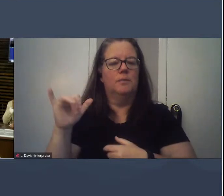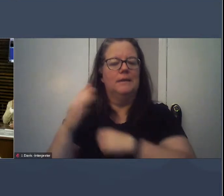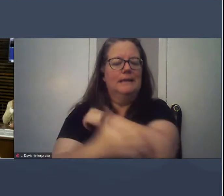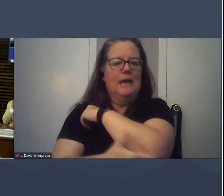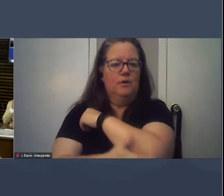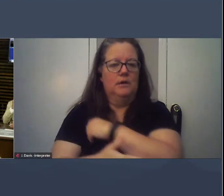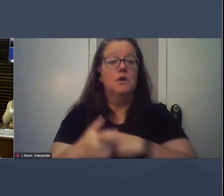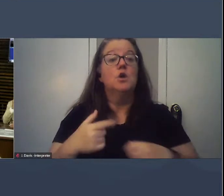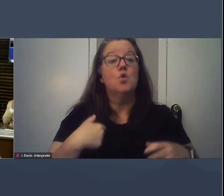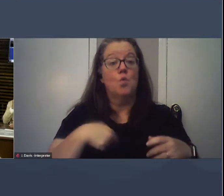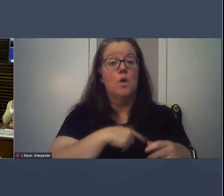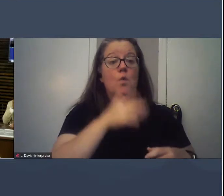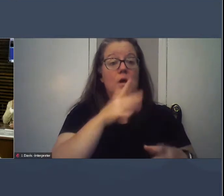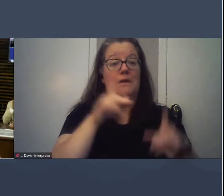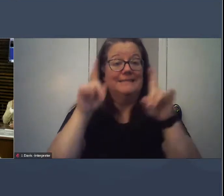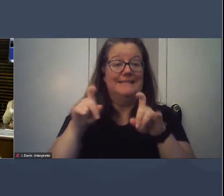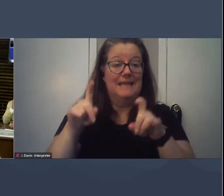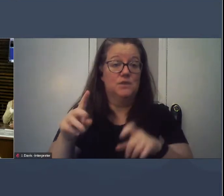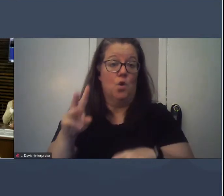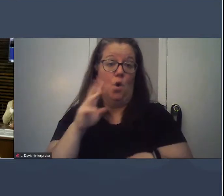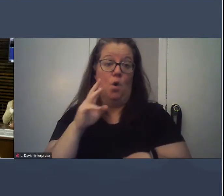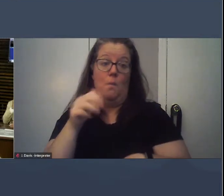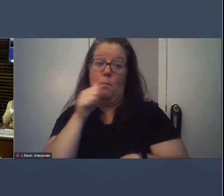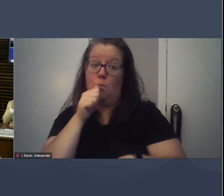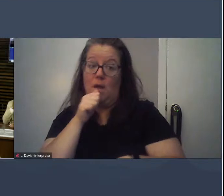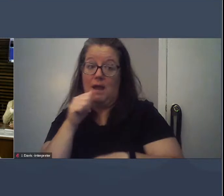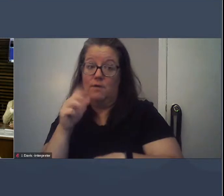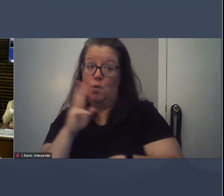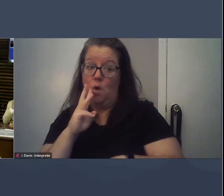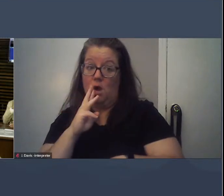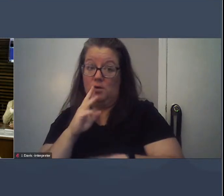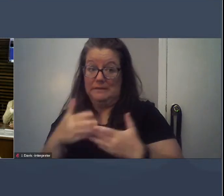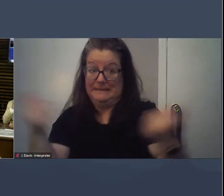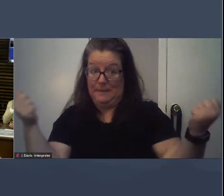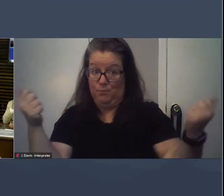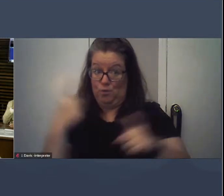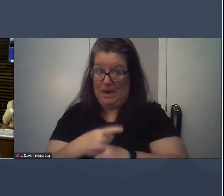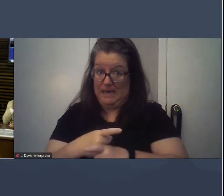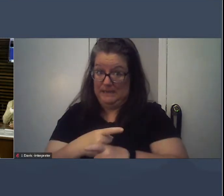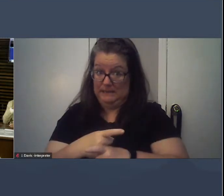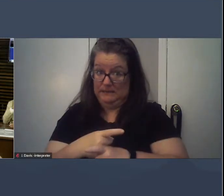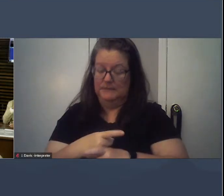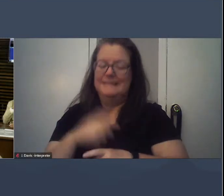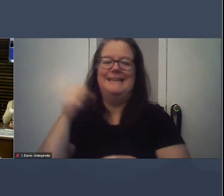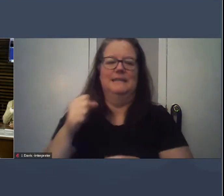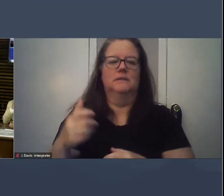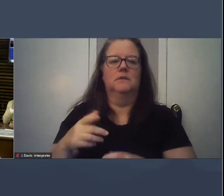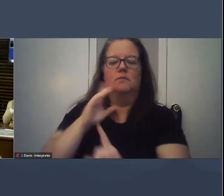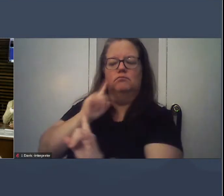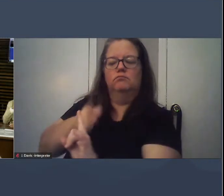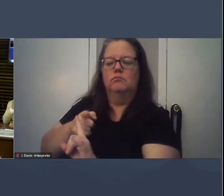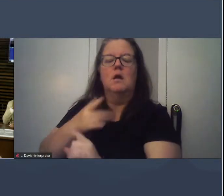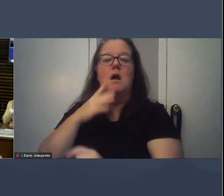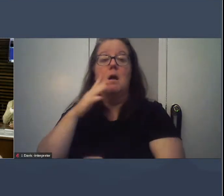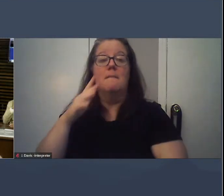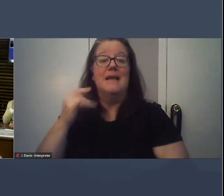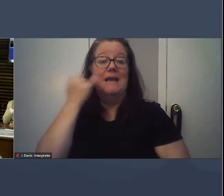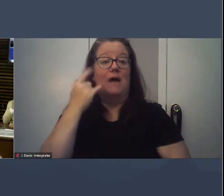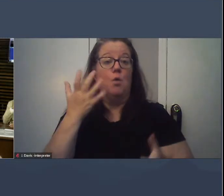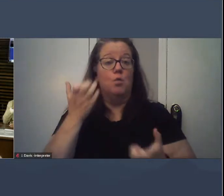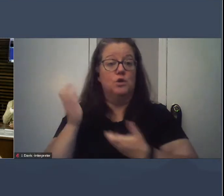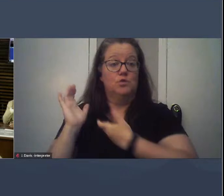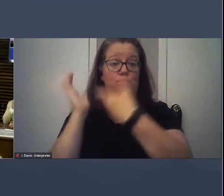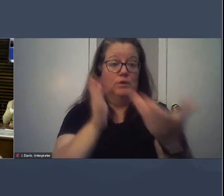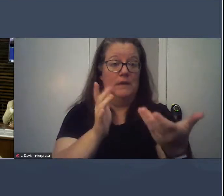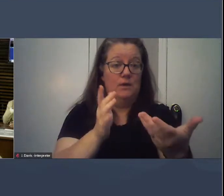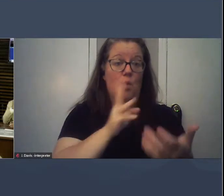That's not going into that annual report. Is that accurate? That's correct. Right, yeah. Like if I wanted to bring you my tap water,